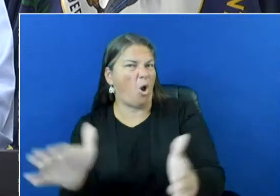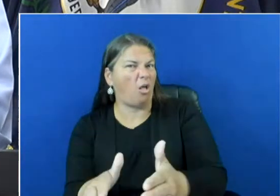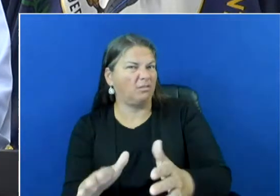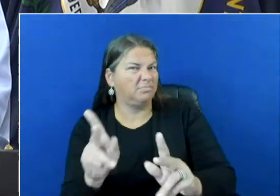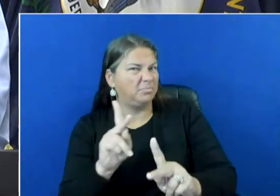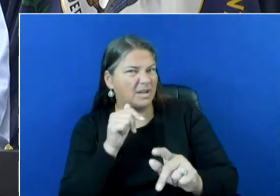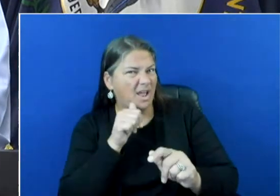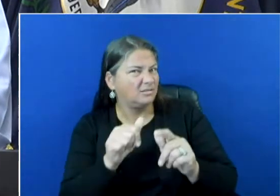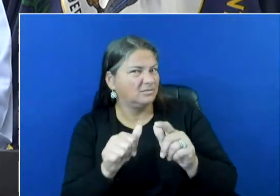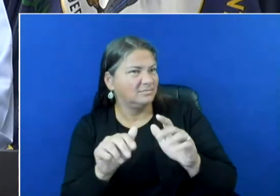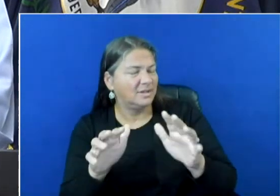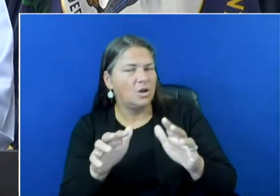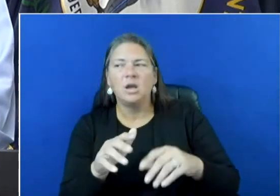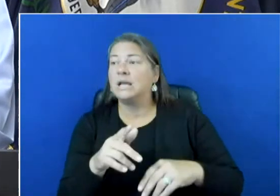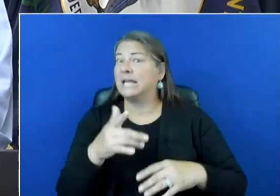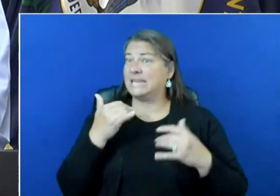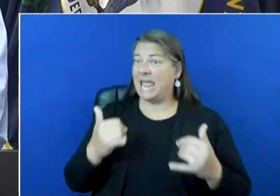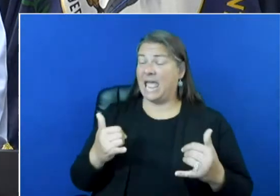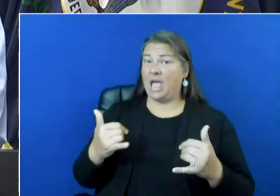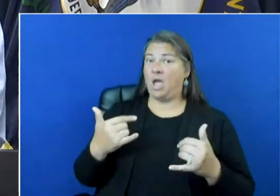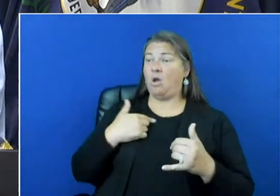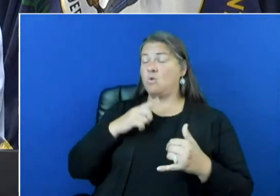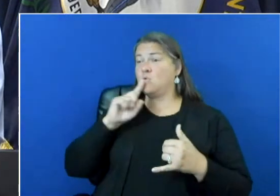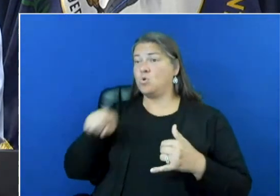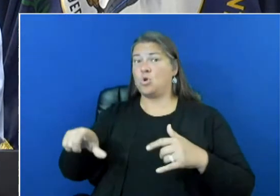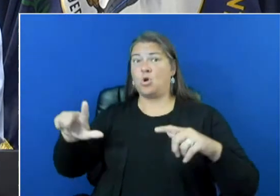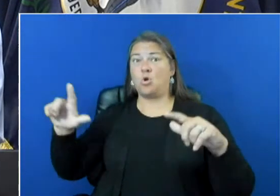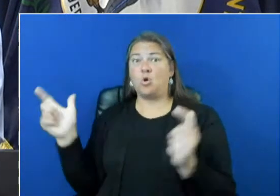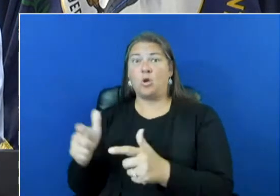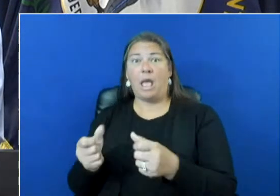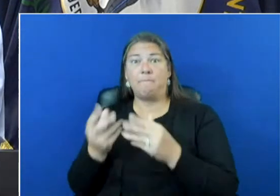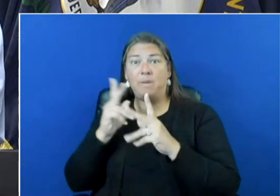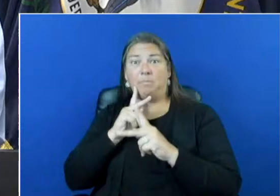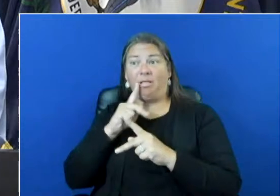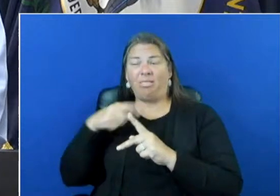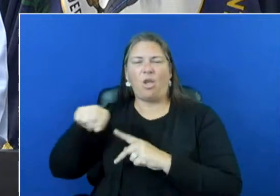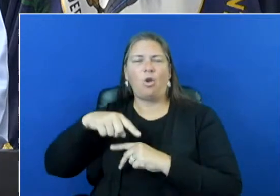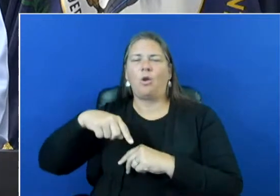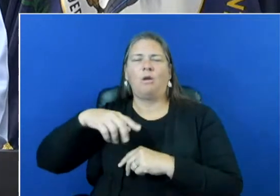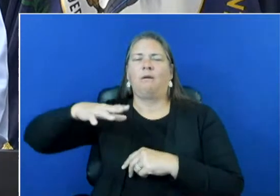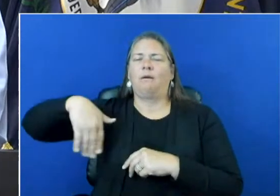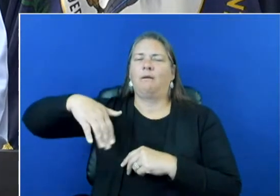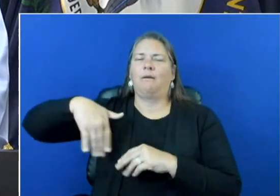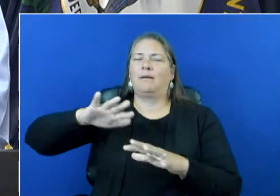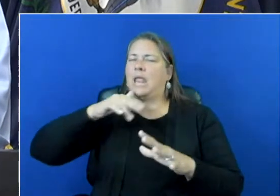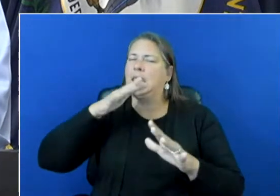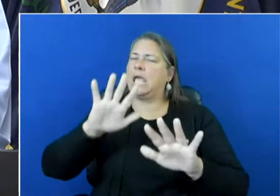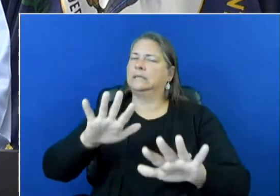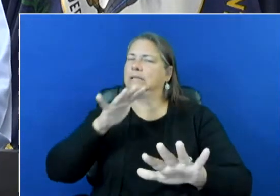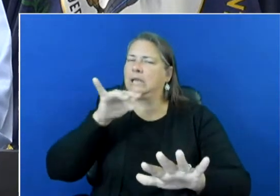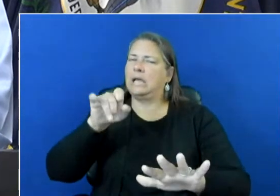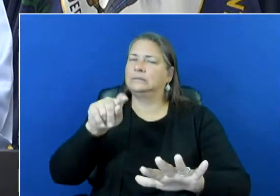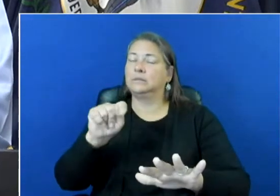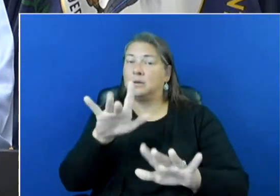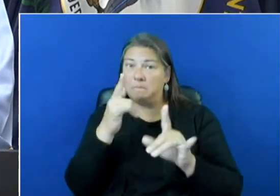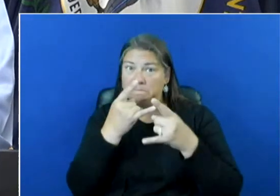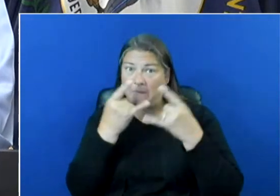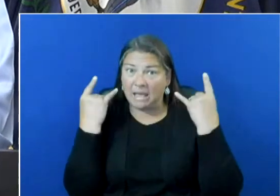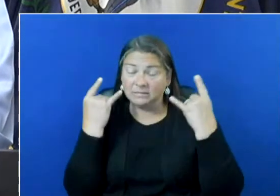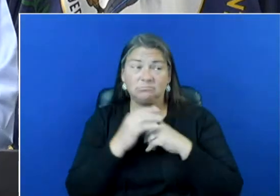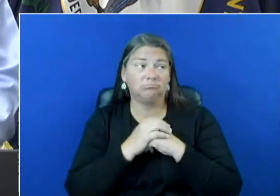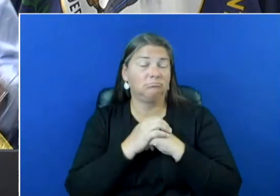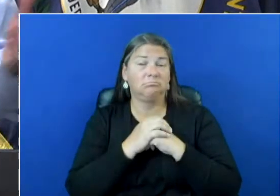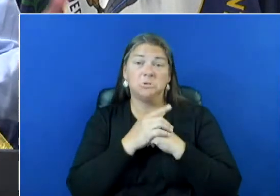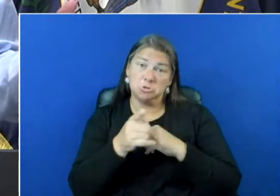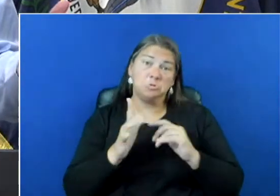looking at rolling back capacity limits because as long as you put on a mask in a red county, you're fine with more people.